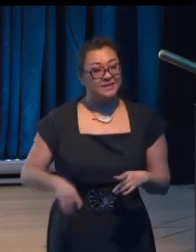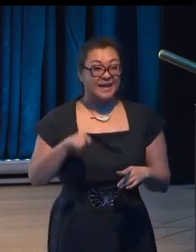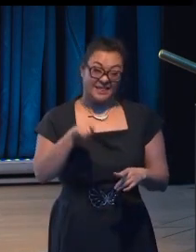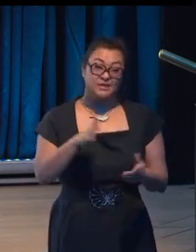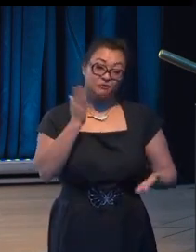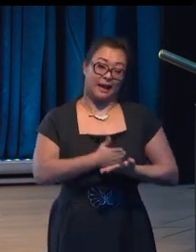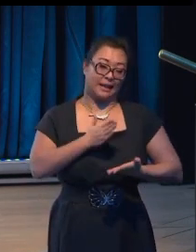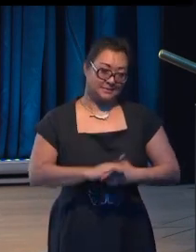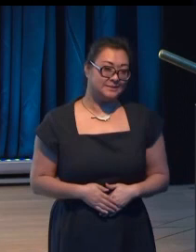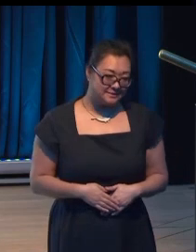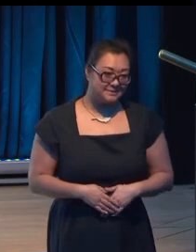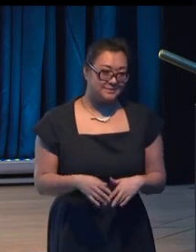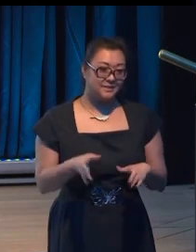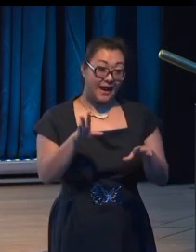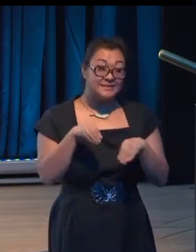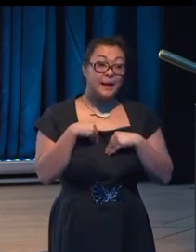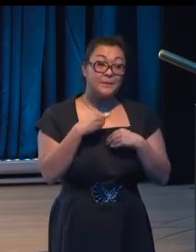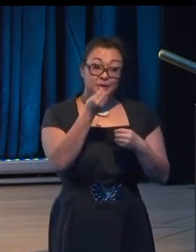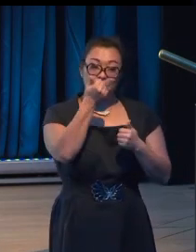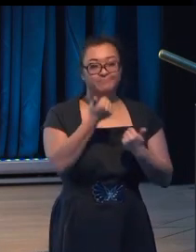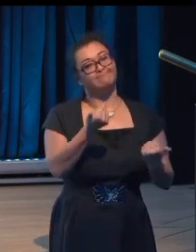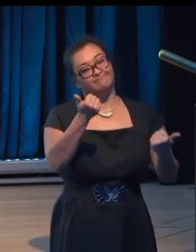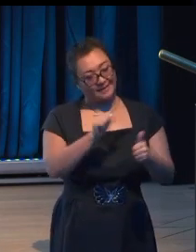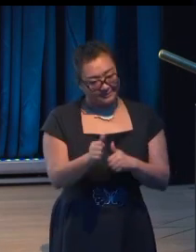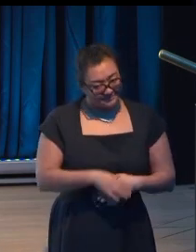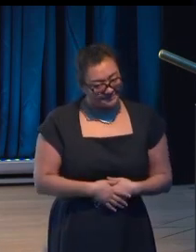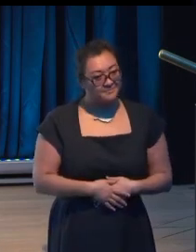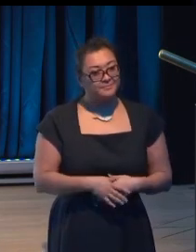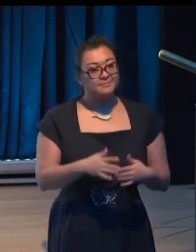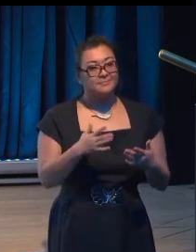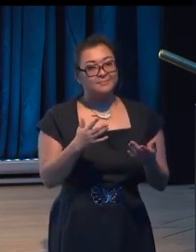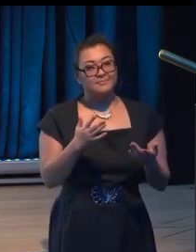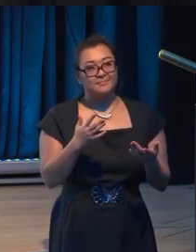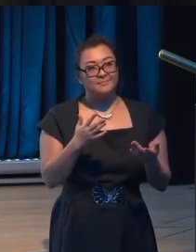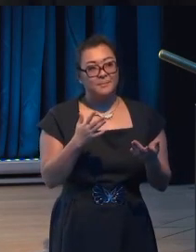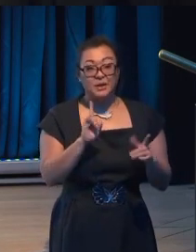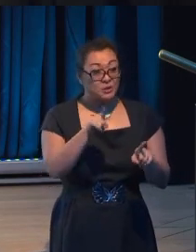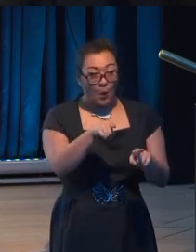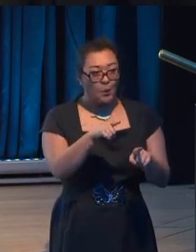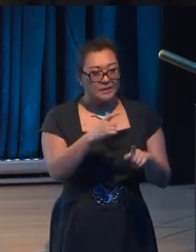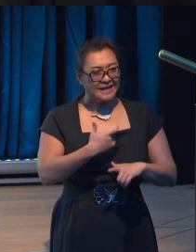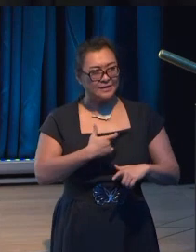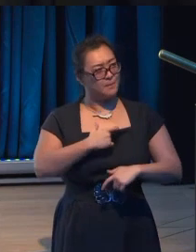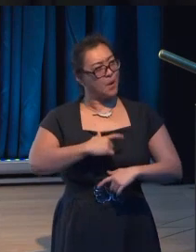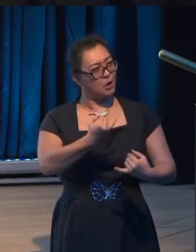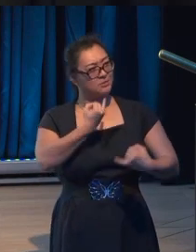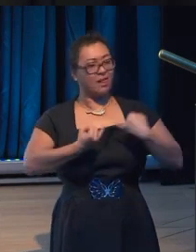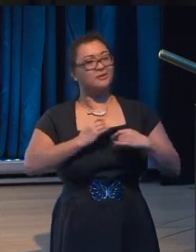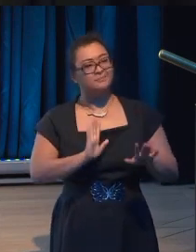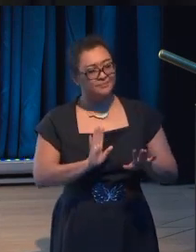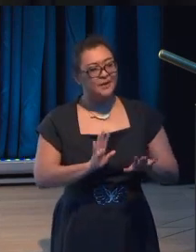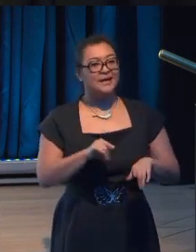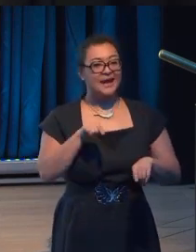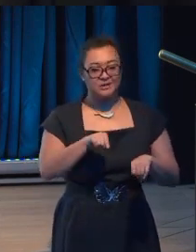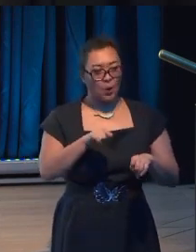better. Don't take it personally, as it's unlikely to be a reflection of the writing, but more often than not, the gameplay, the quest line, the bigger